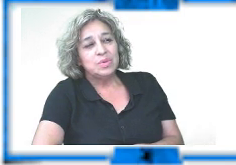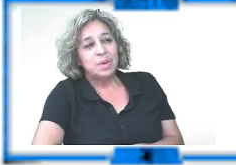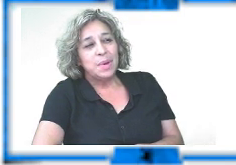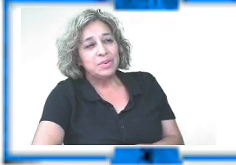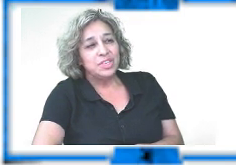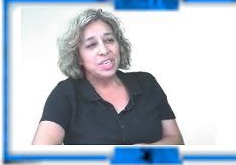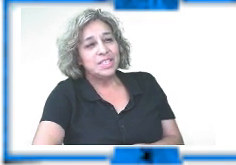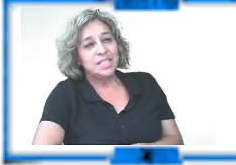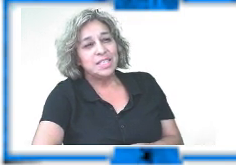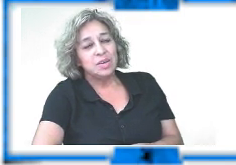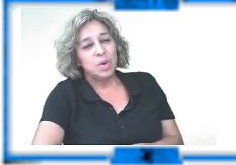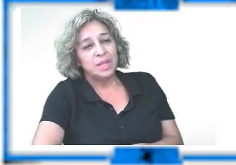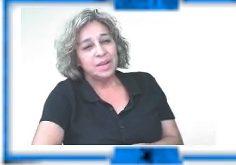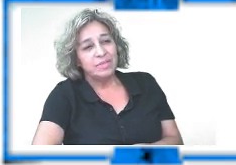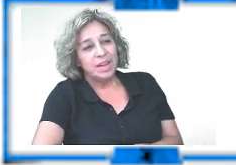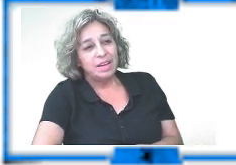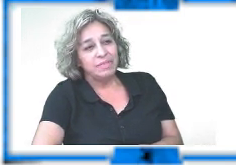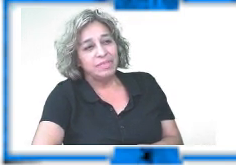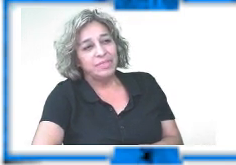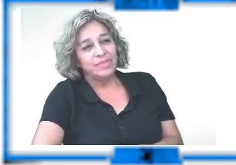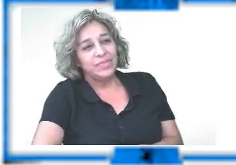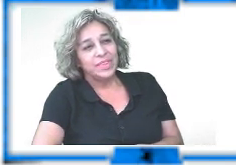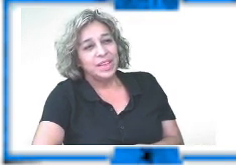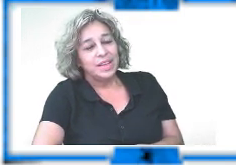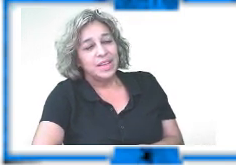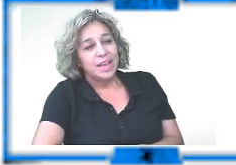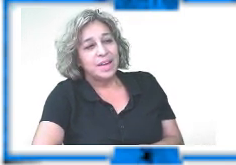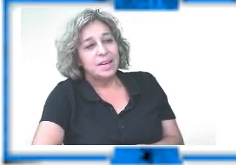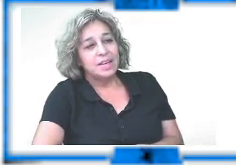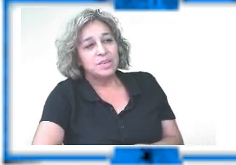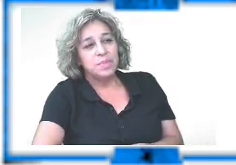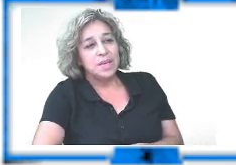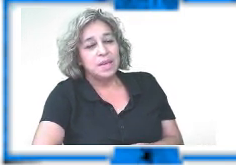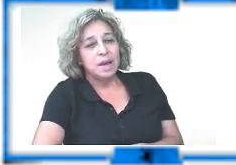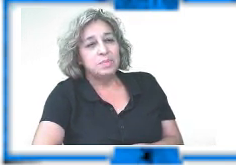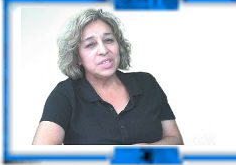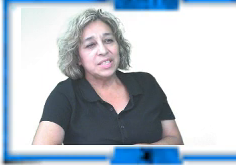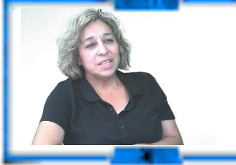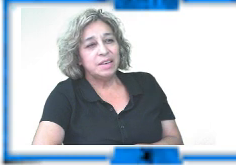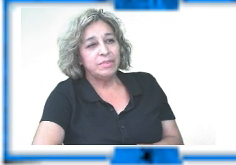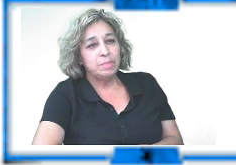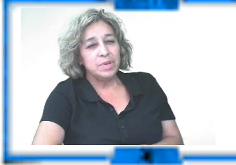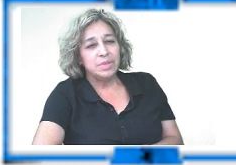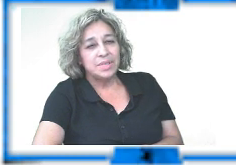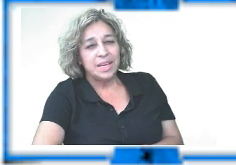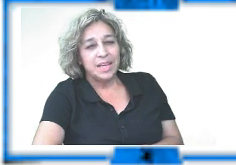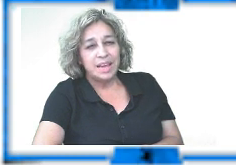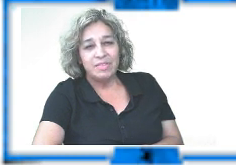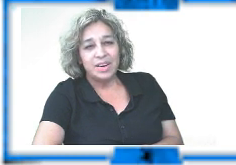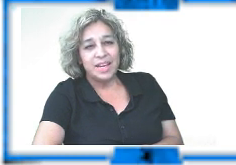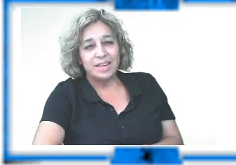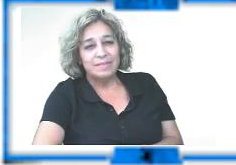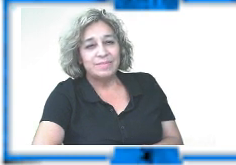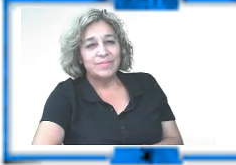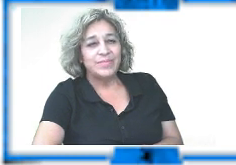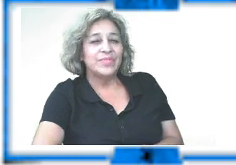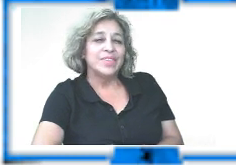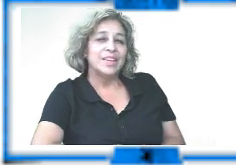know about justice and quality of life, and not to be objects of abuse ever